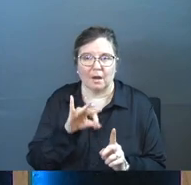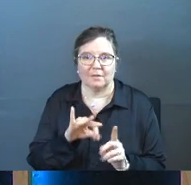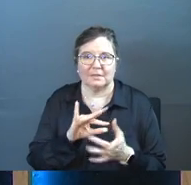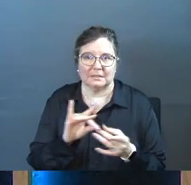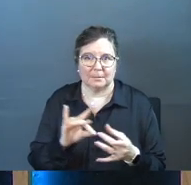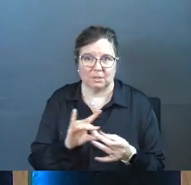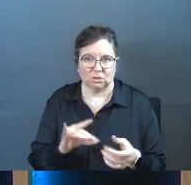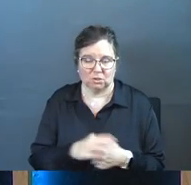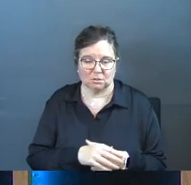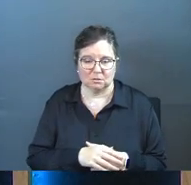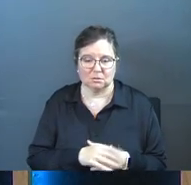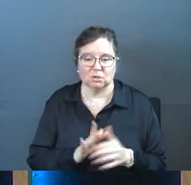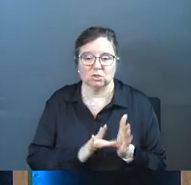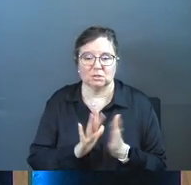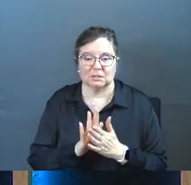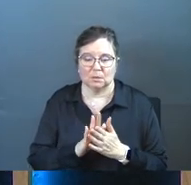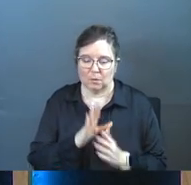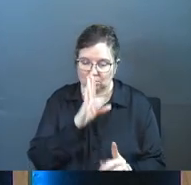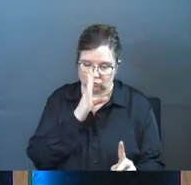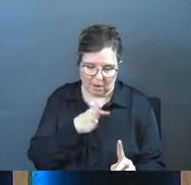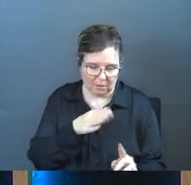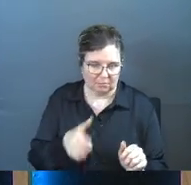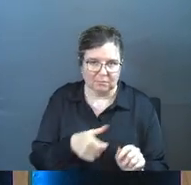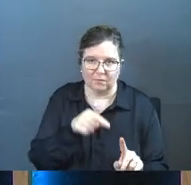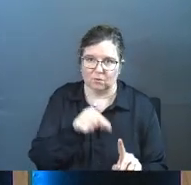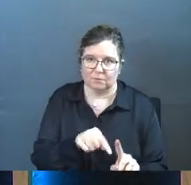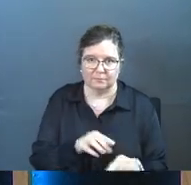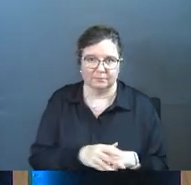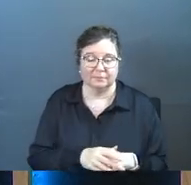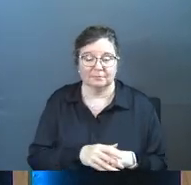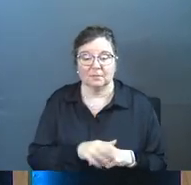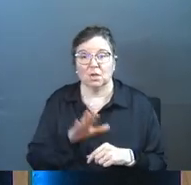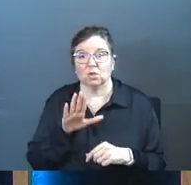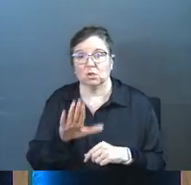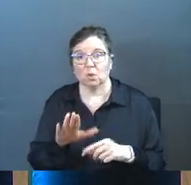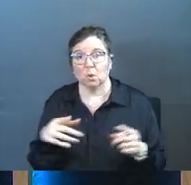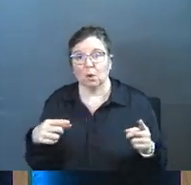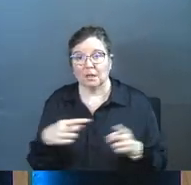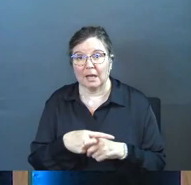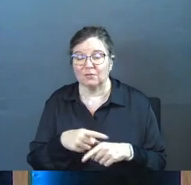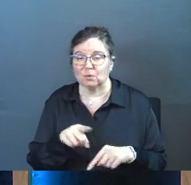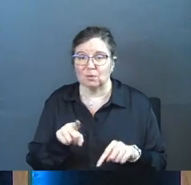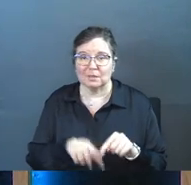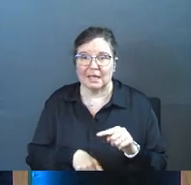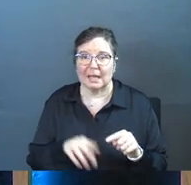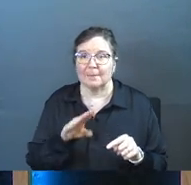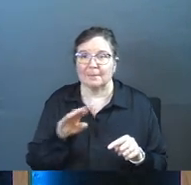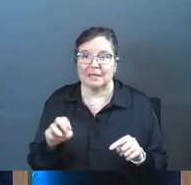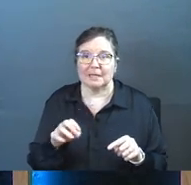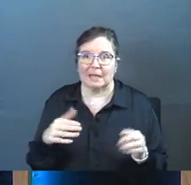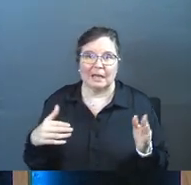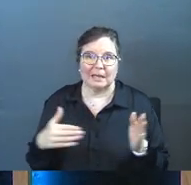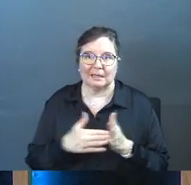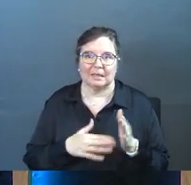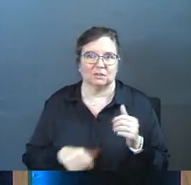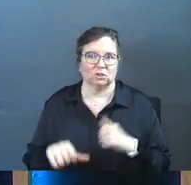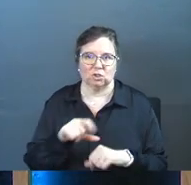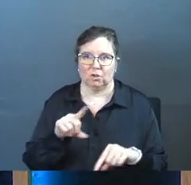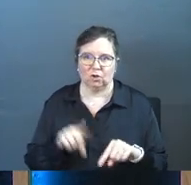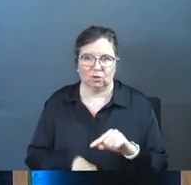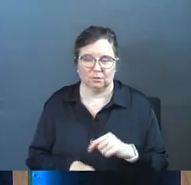this message. Jesus went right after it. He said, in your conflicts, you can't be against each